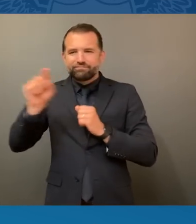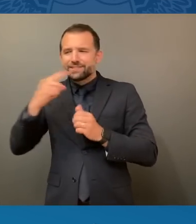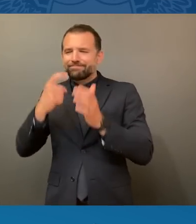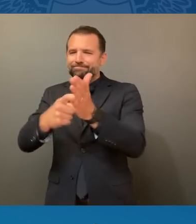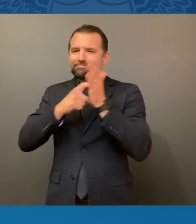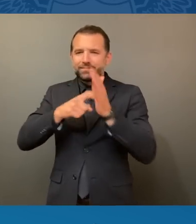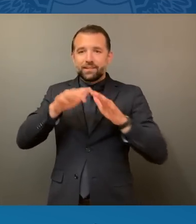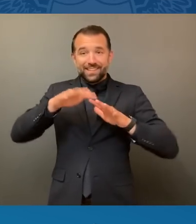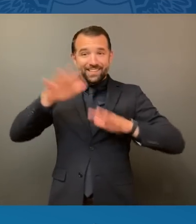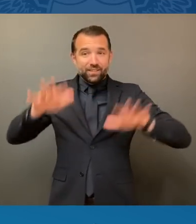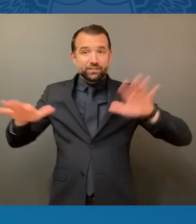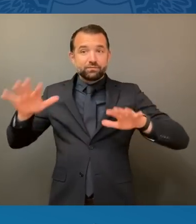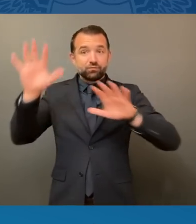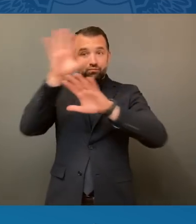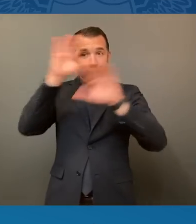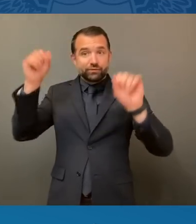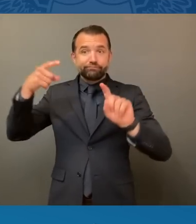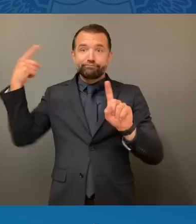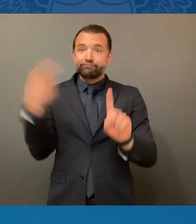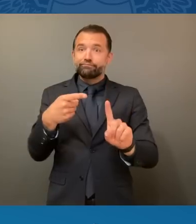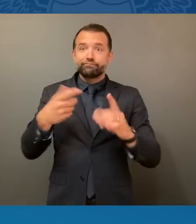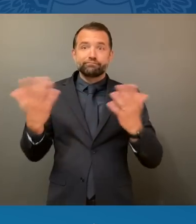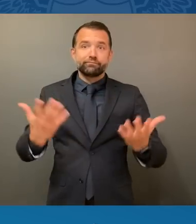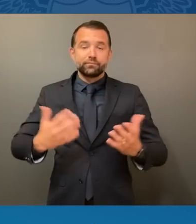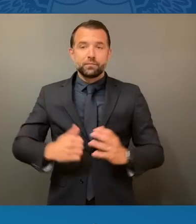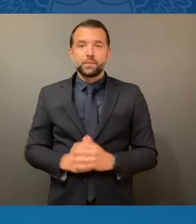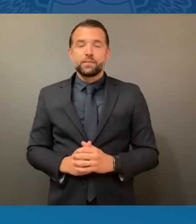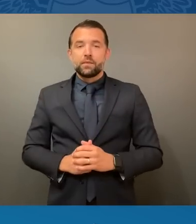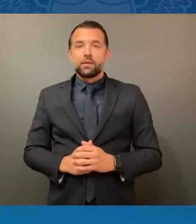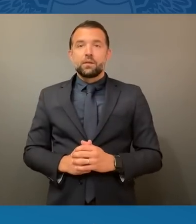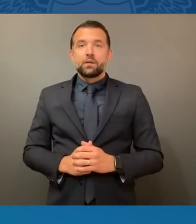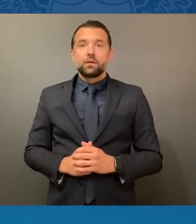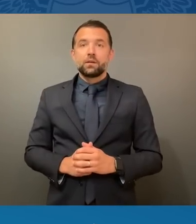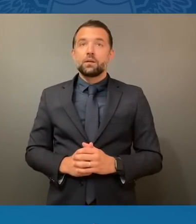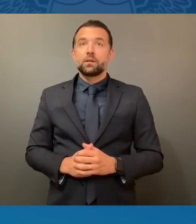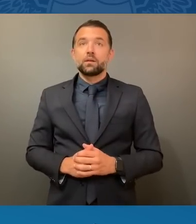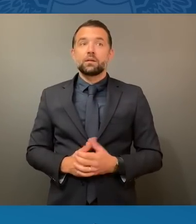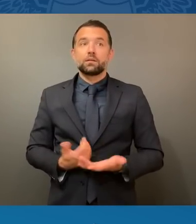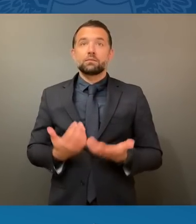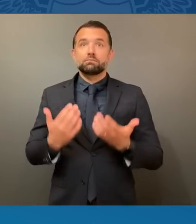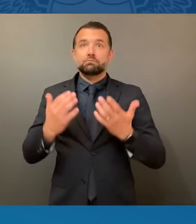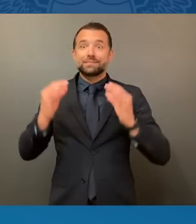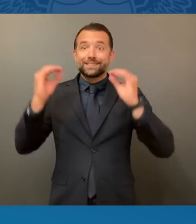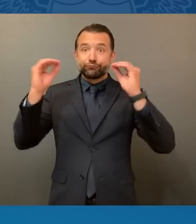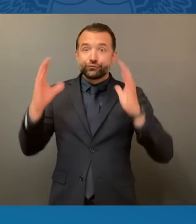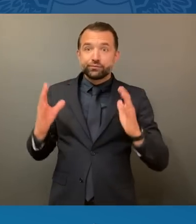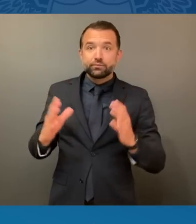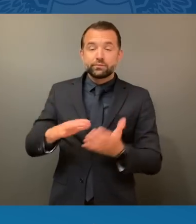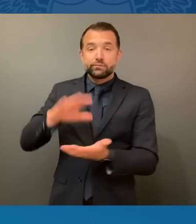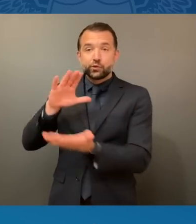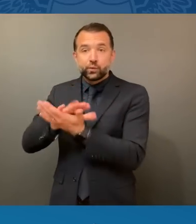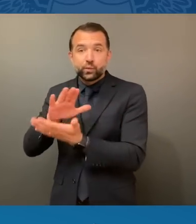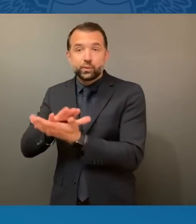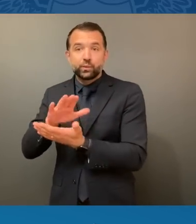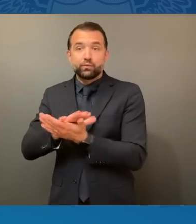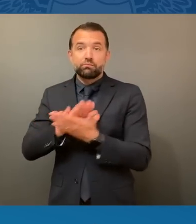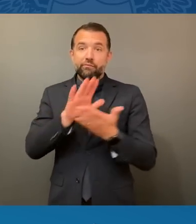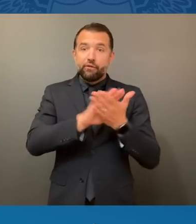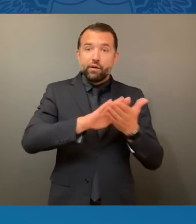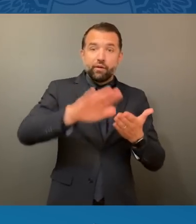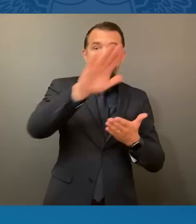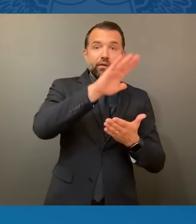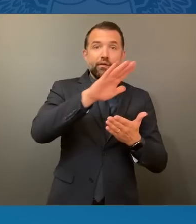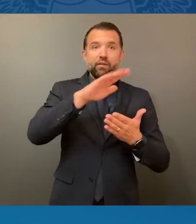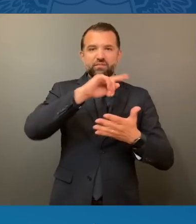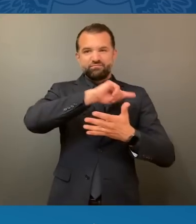also made is the point of encouraging our educational institutions to now be very purposeful in